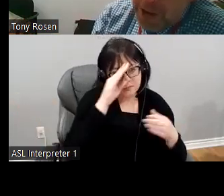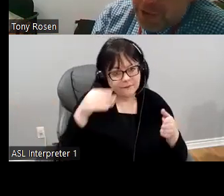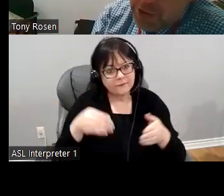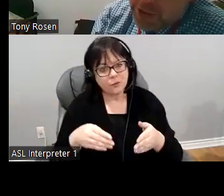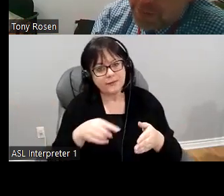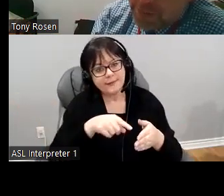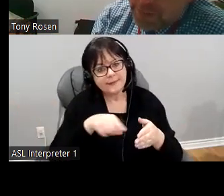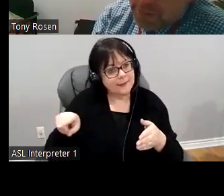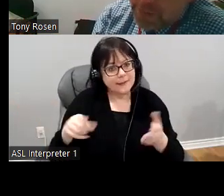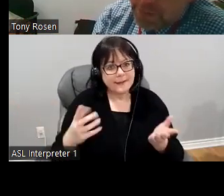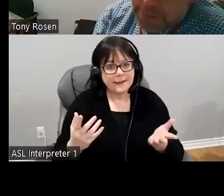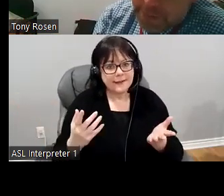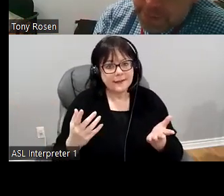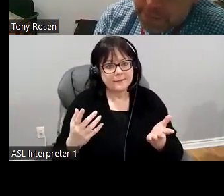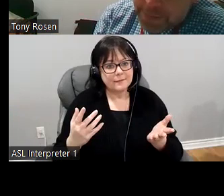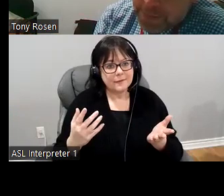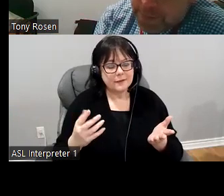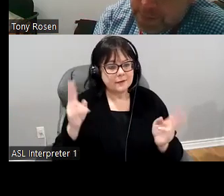14 patients.